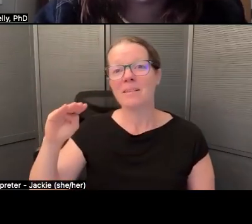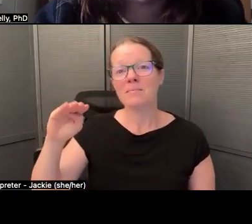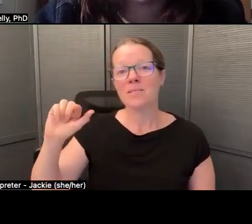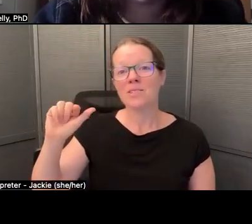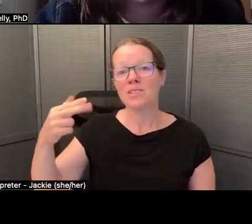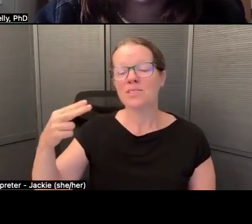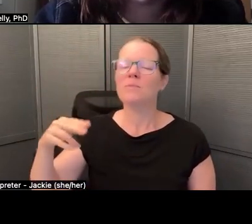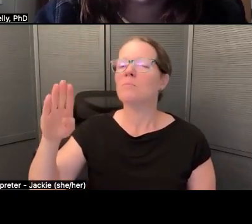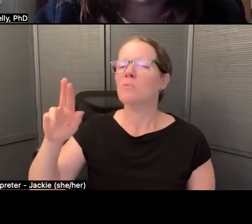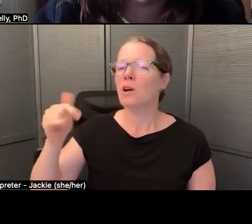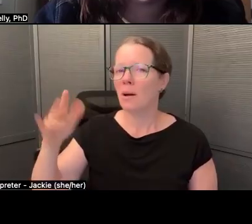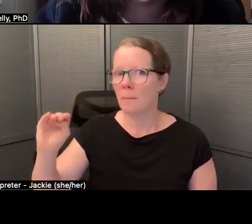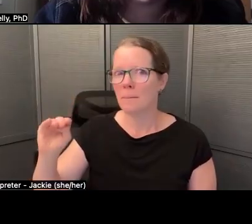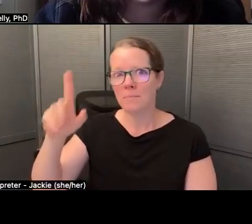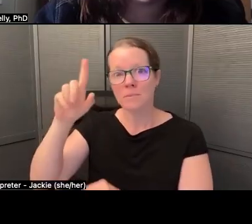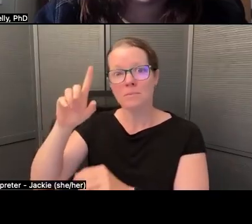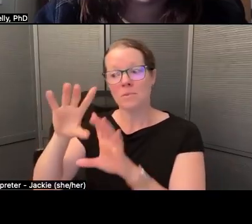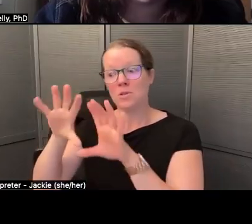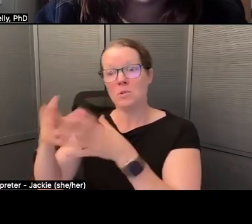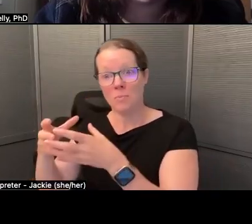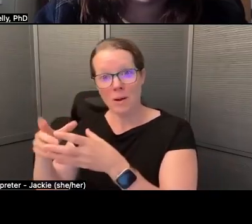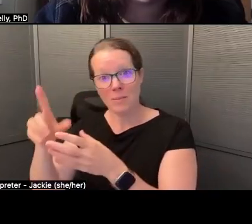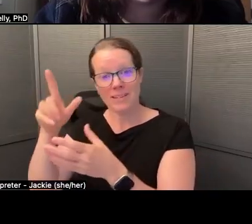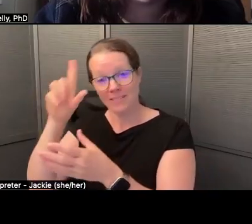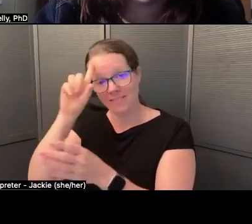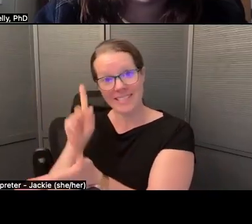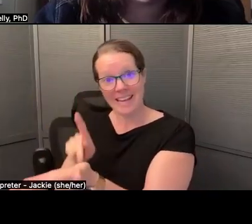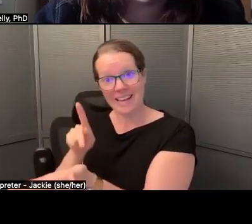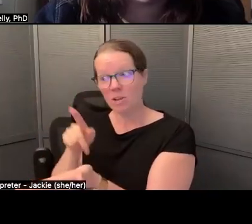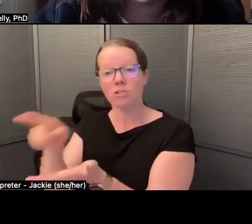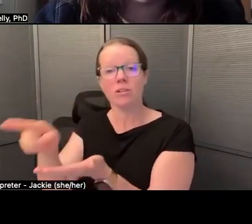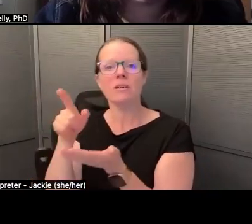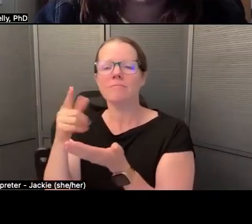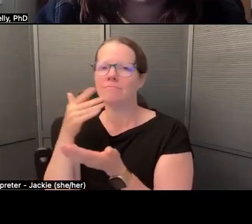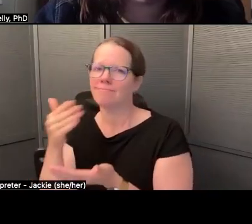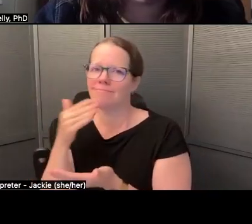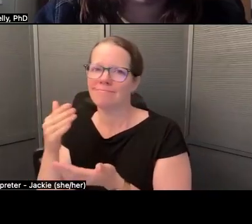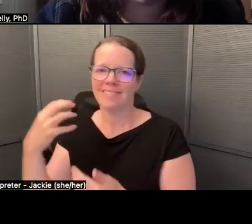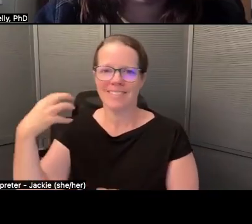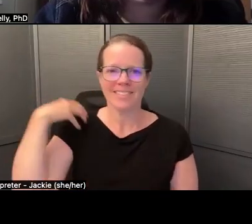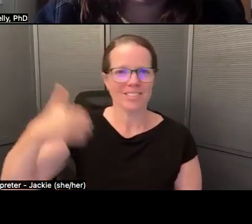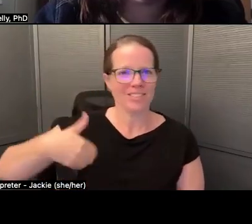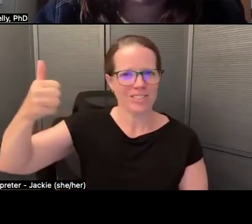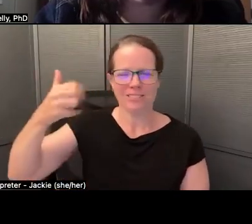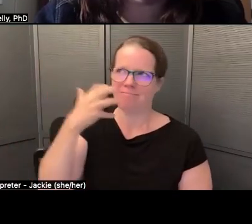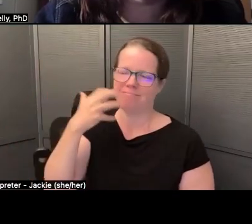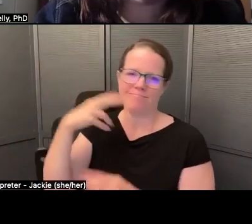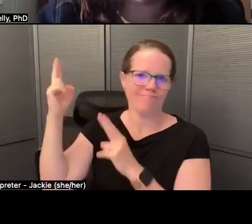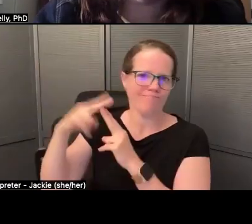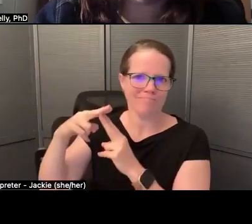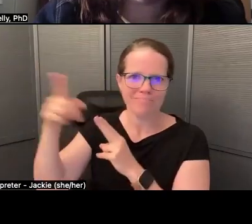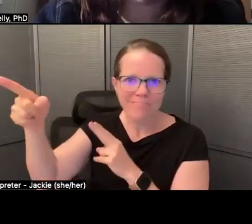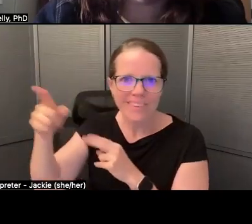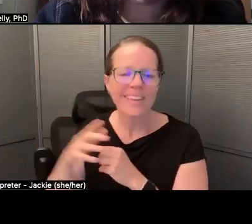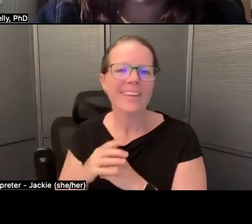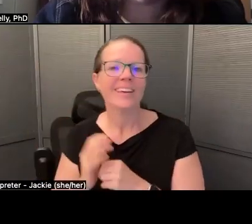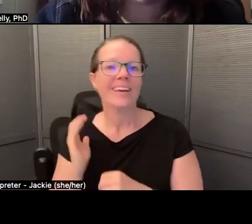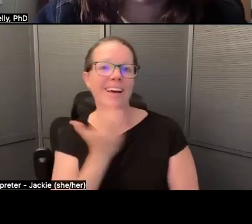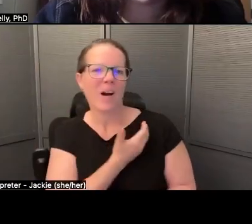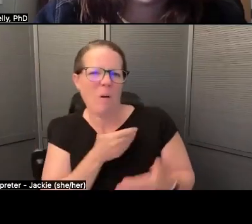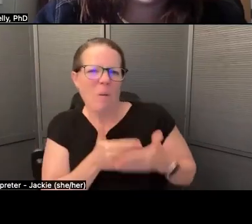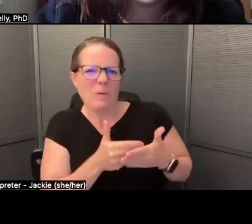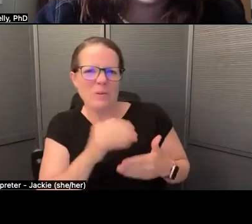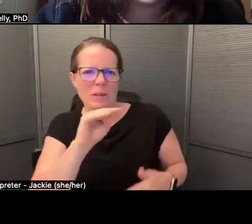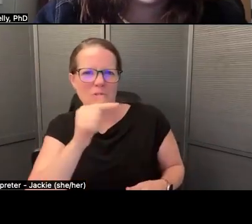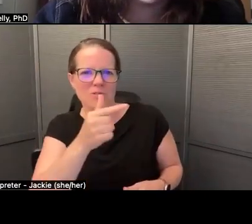Psychiatry, especially our extremely supportive, kind, and accessible Chief, Maurizio Fava, and our close MGH colleagues in the